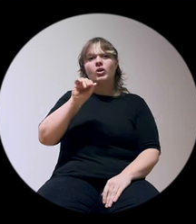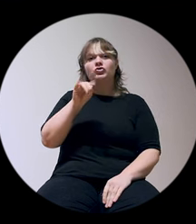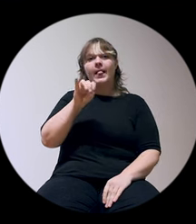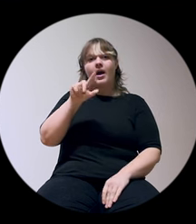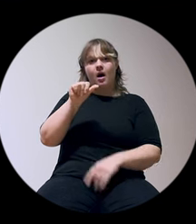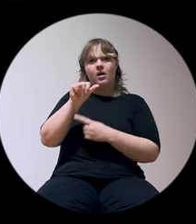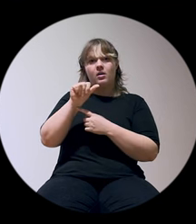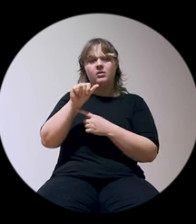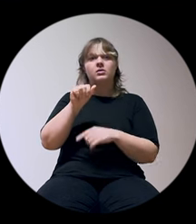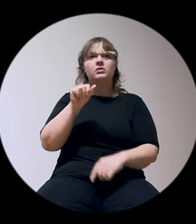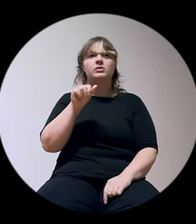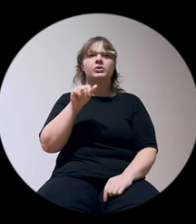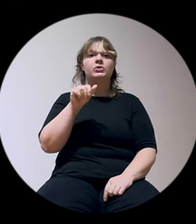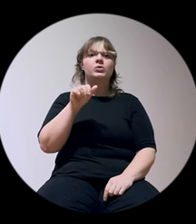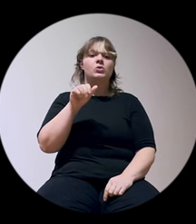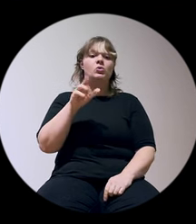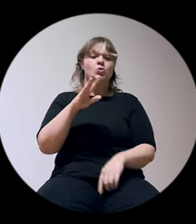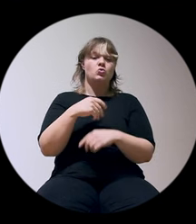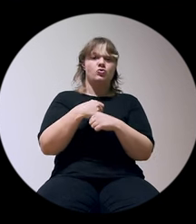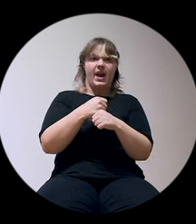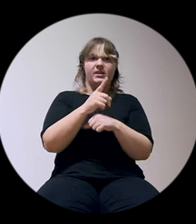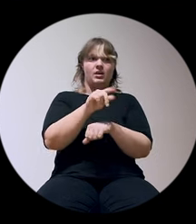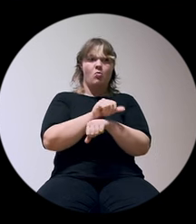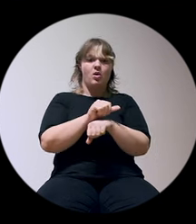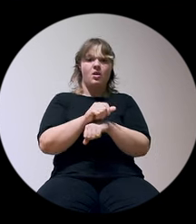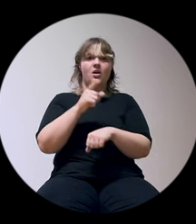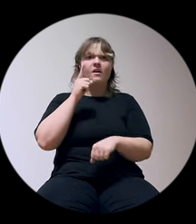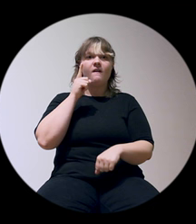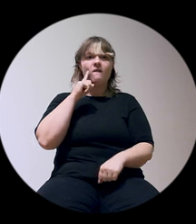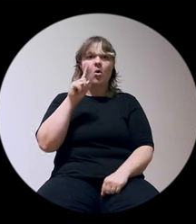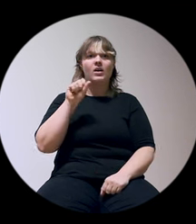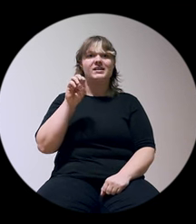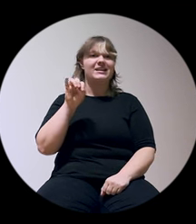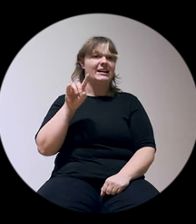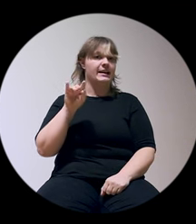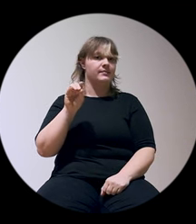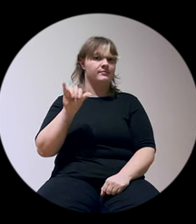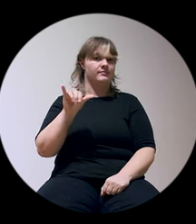create some work for the Biennale of Sydney. I